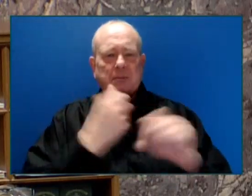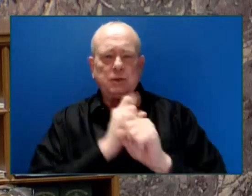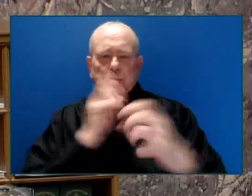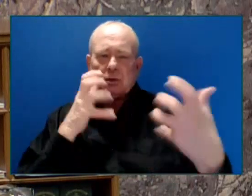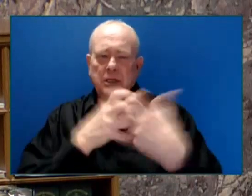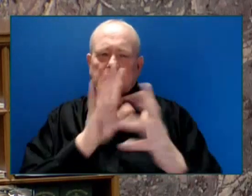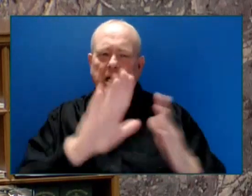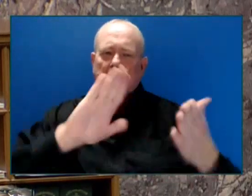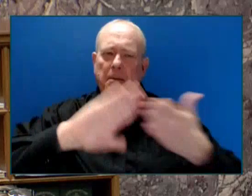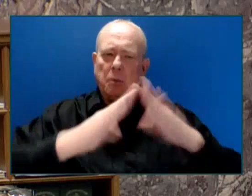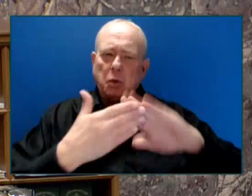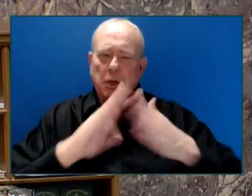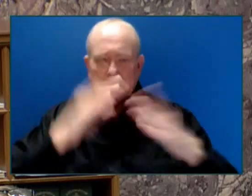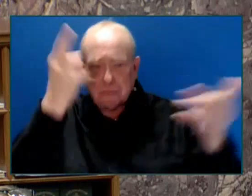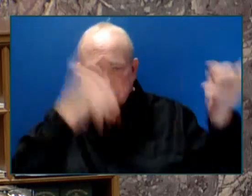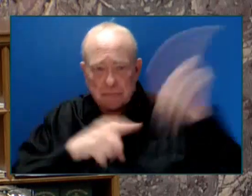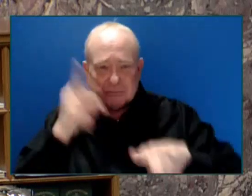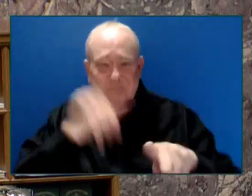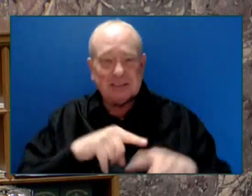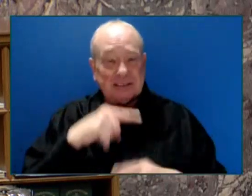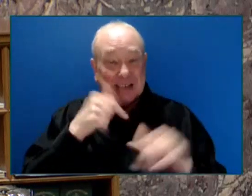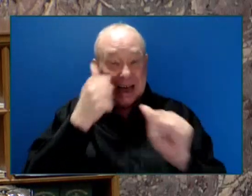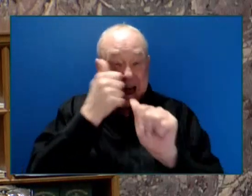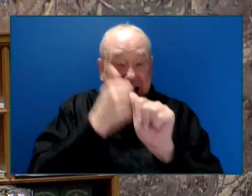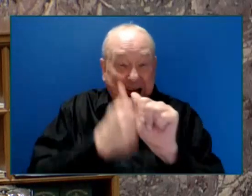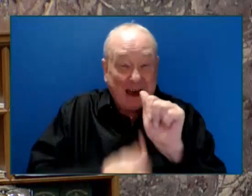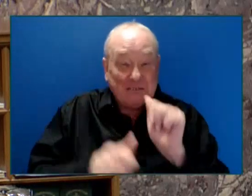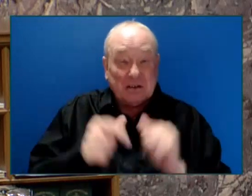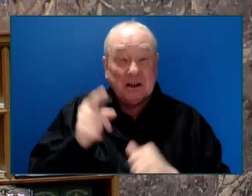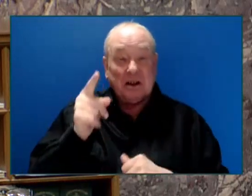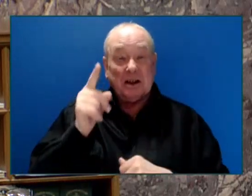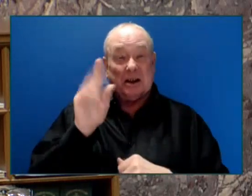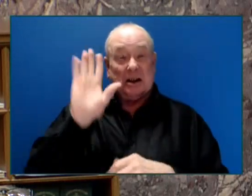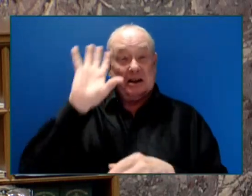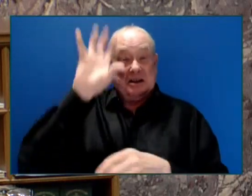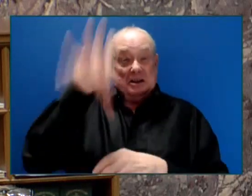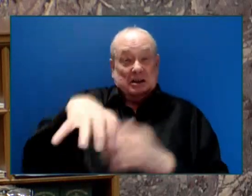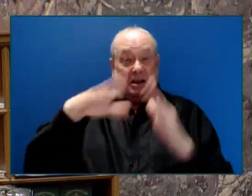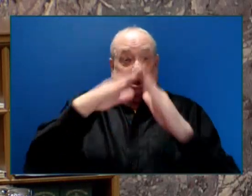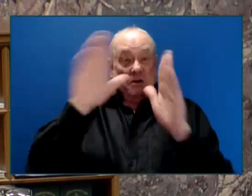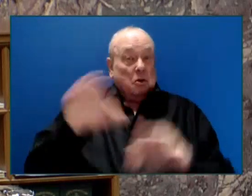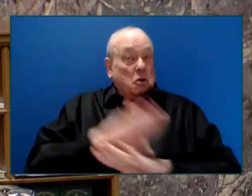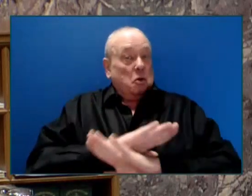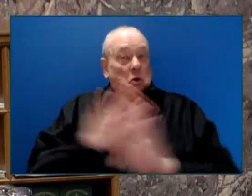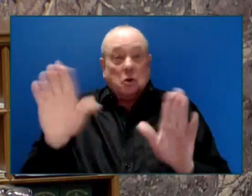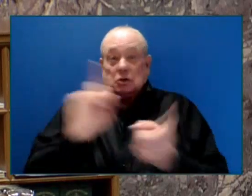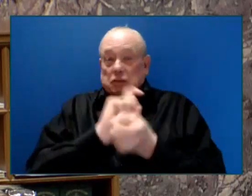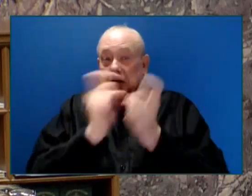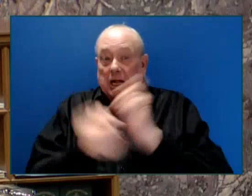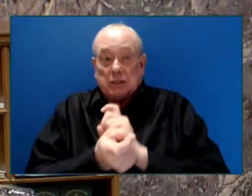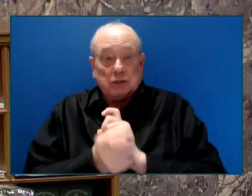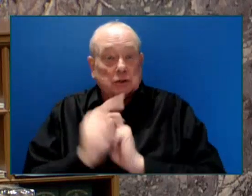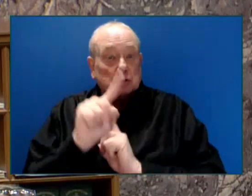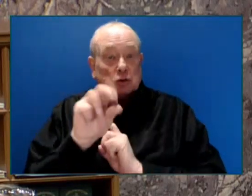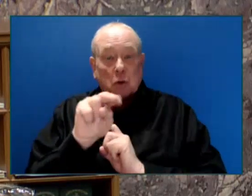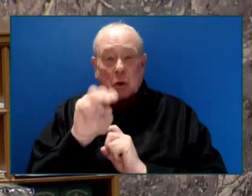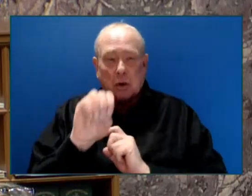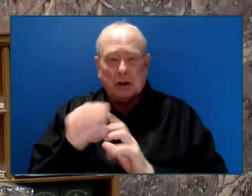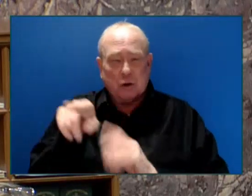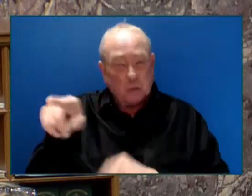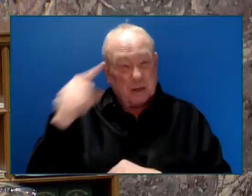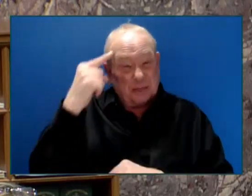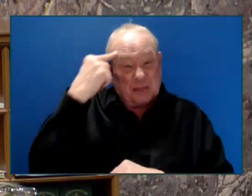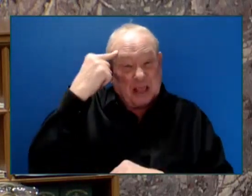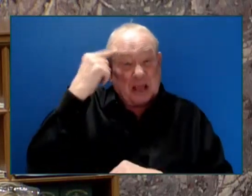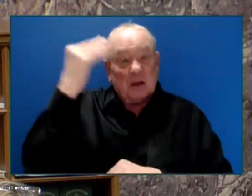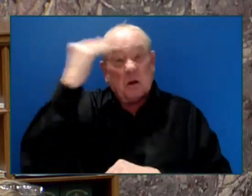family residence in the province of British Columbia is going to be upzoned because these people think they know best is the wrong decision. It's not going to get the results you